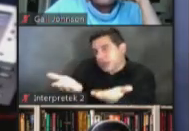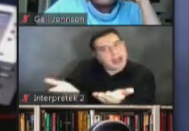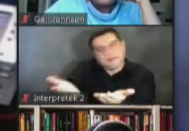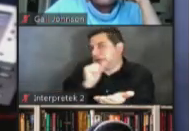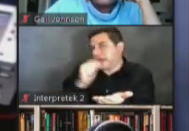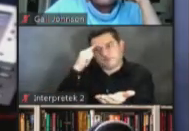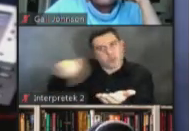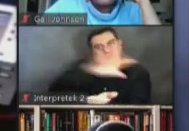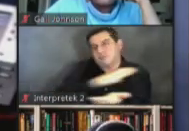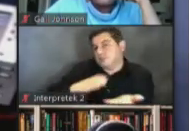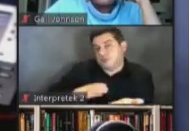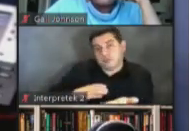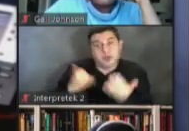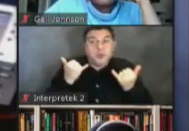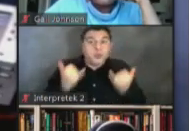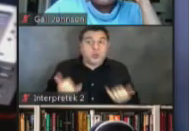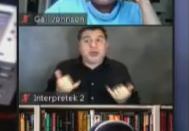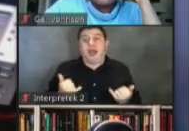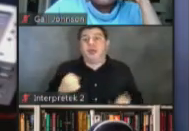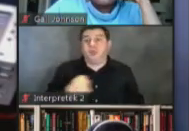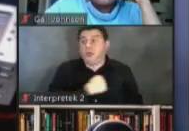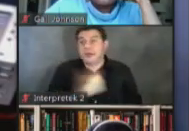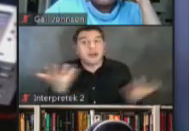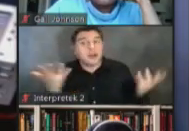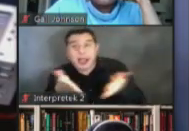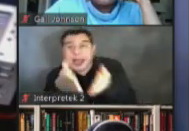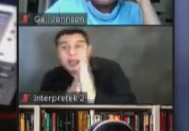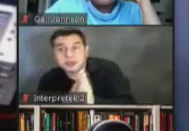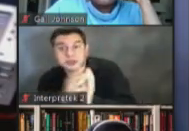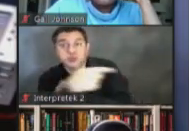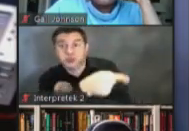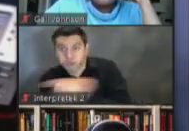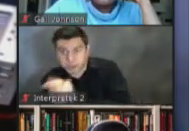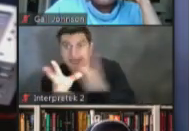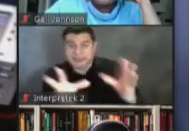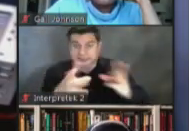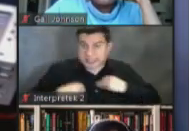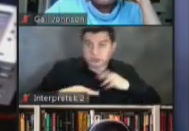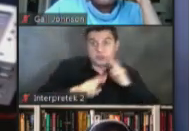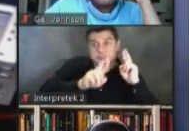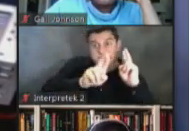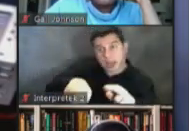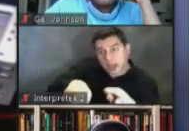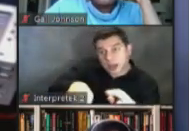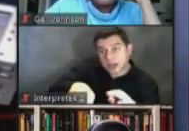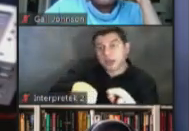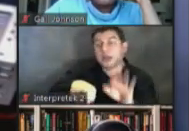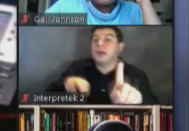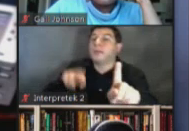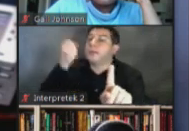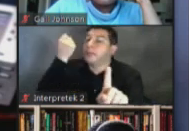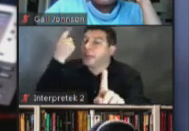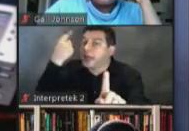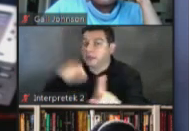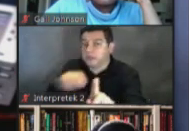asking you to acknowledge receipt of this report, acknowledge that staff is working on a bunch of these items already, and that we